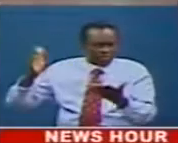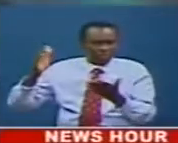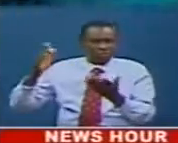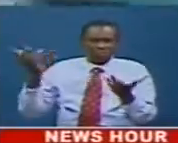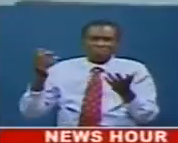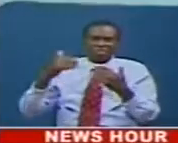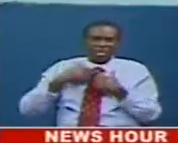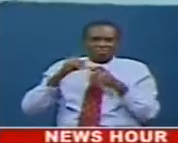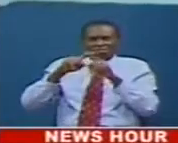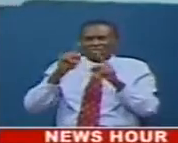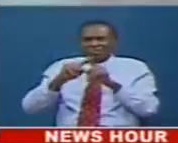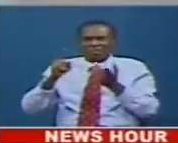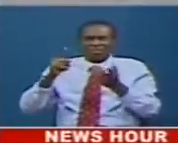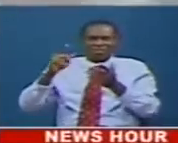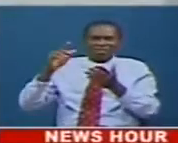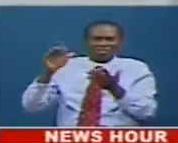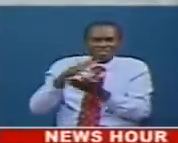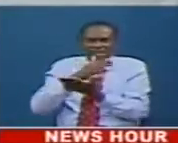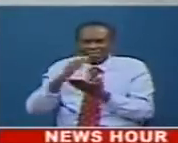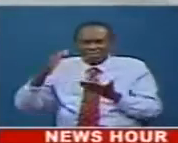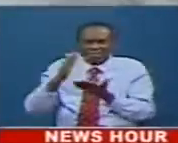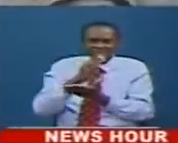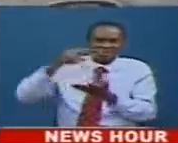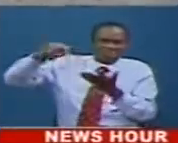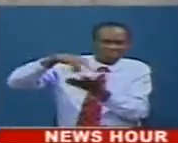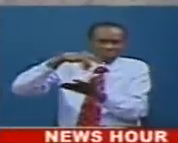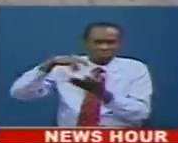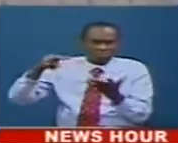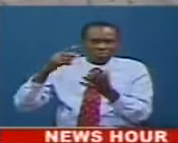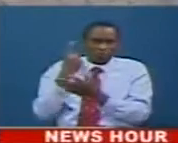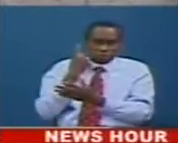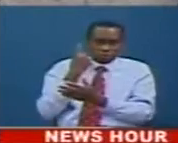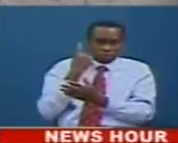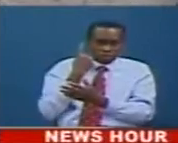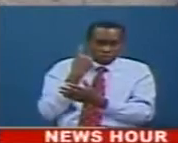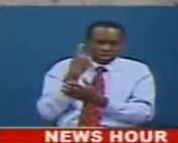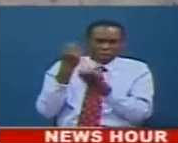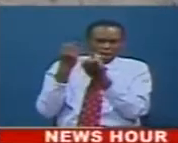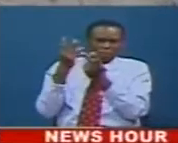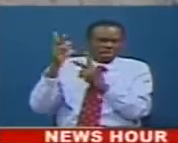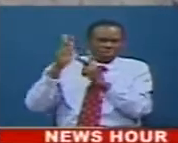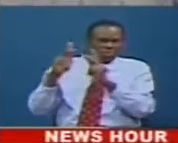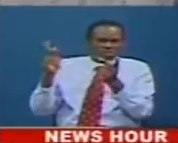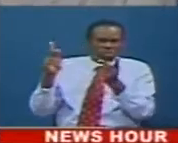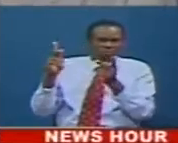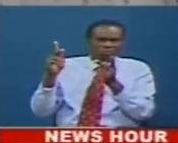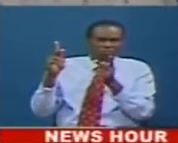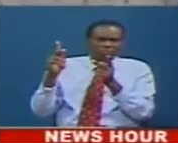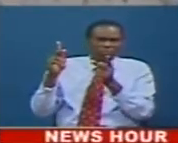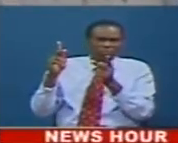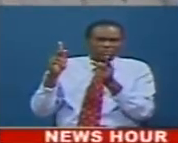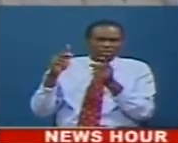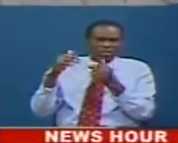Fuse ODG's Azonto song and Patapa's One Corner Dance. Recently, though, many people, including